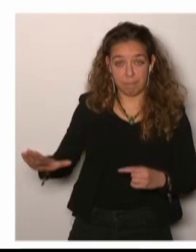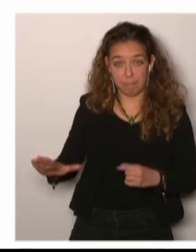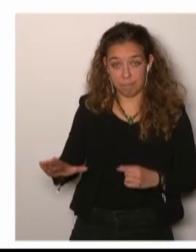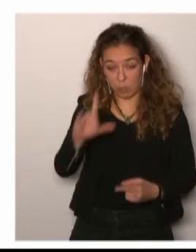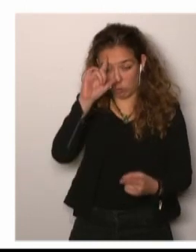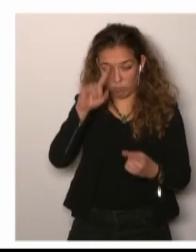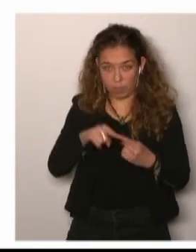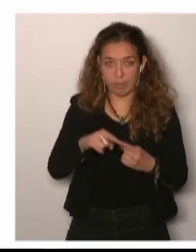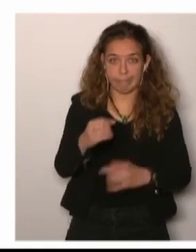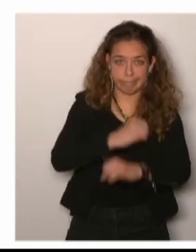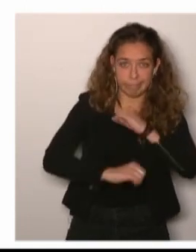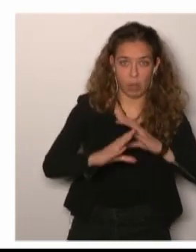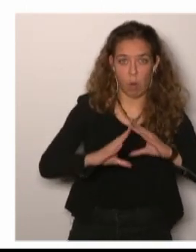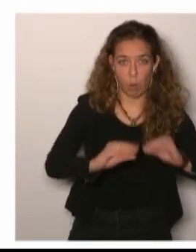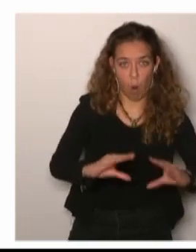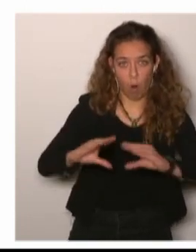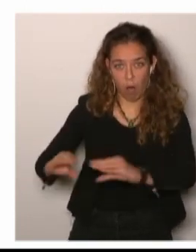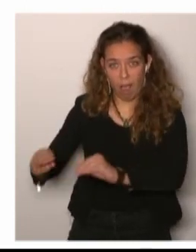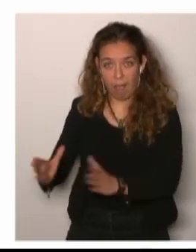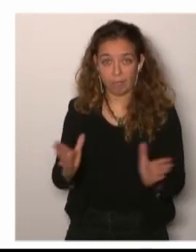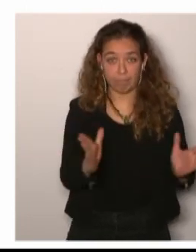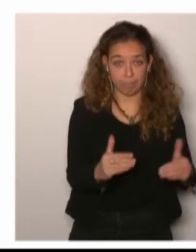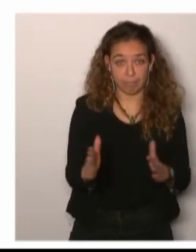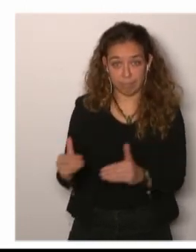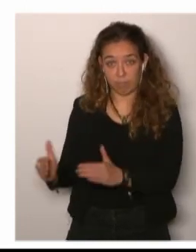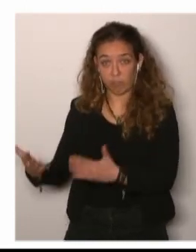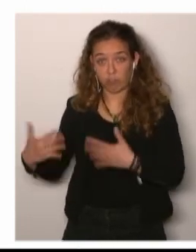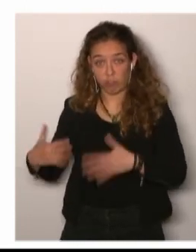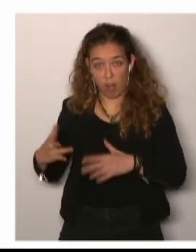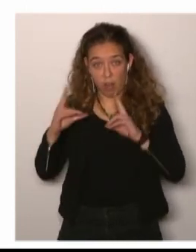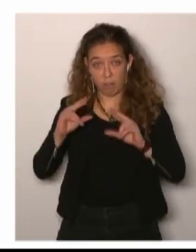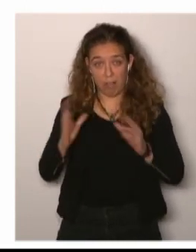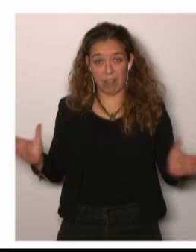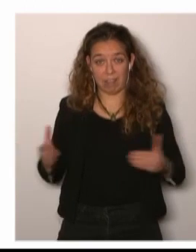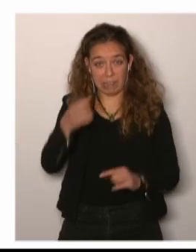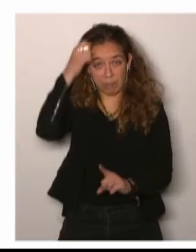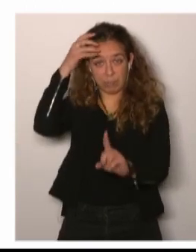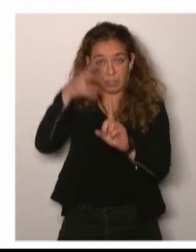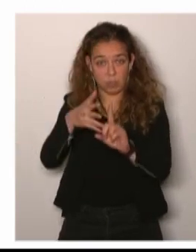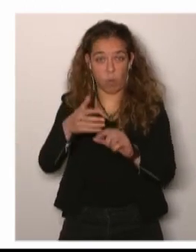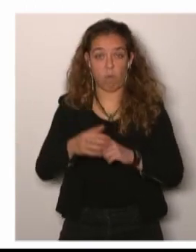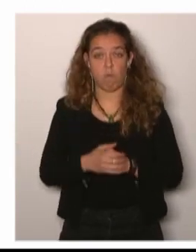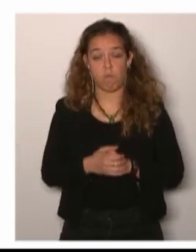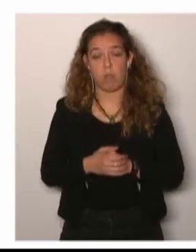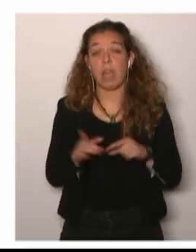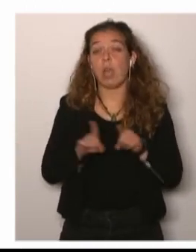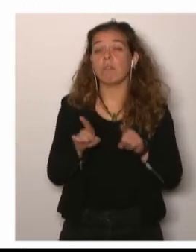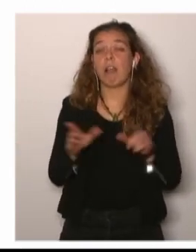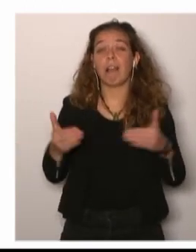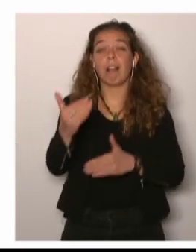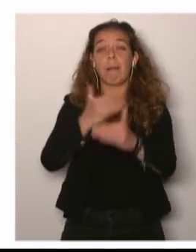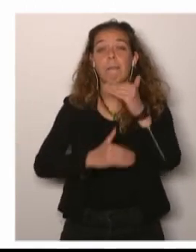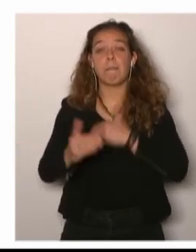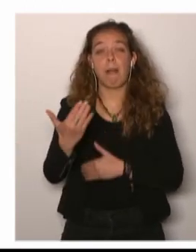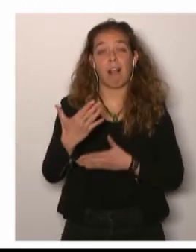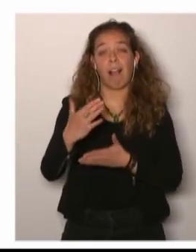all the aspects that I have been mentioning under the mission and also under the Europe Beating Cancer Plan. And therefore, the engagement